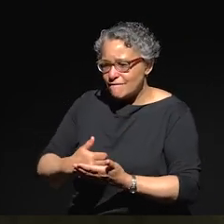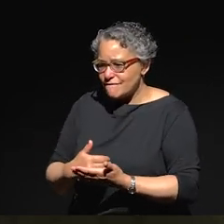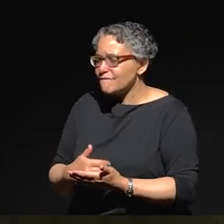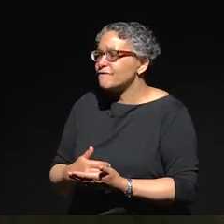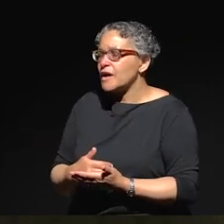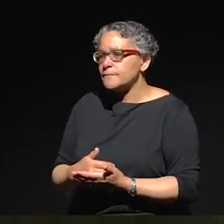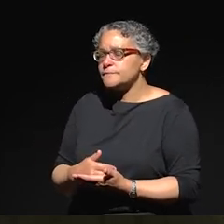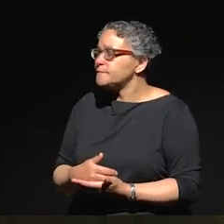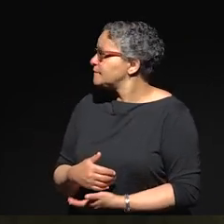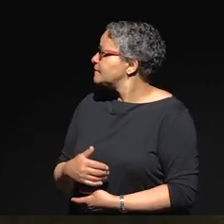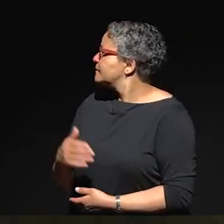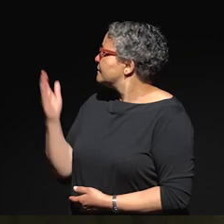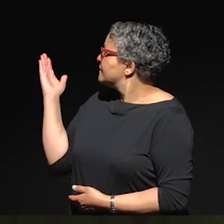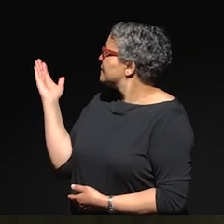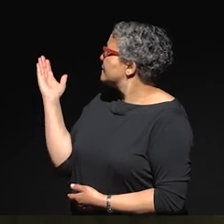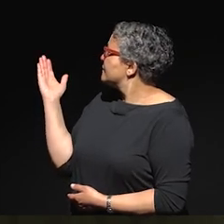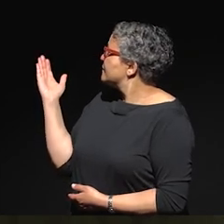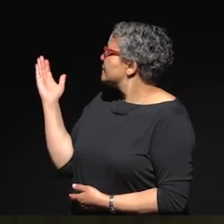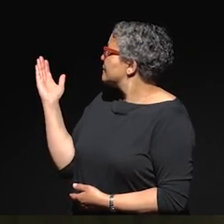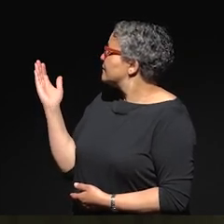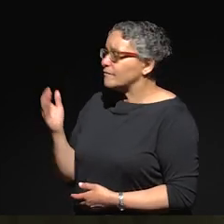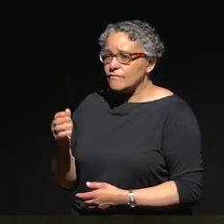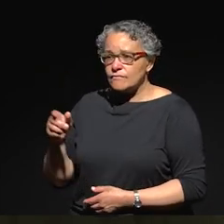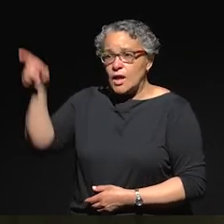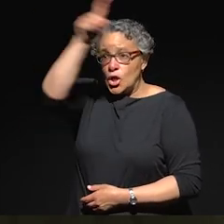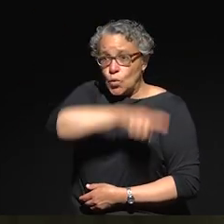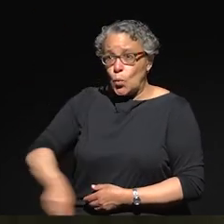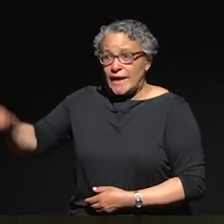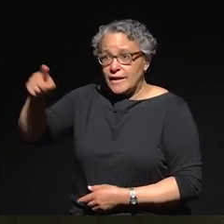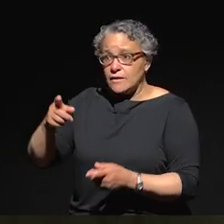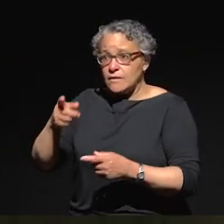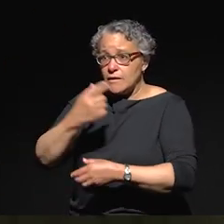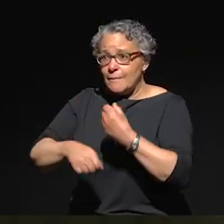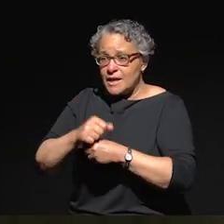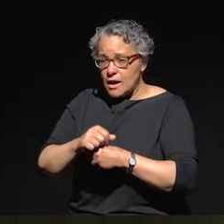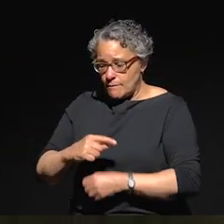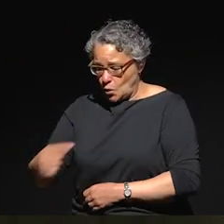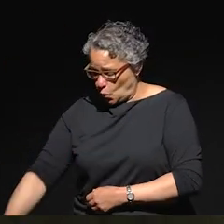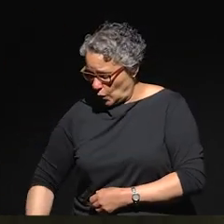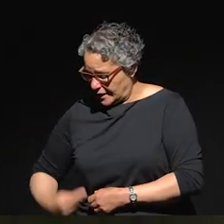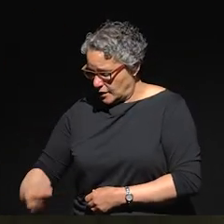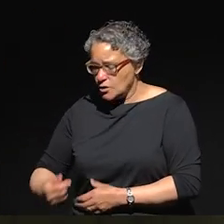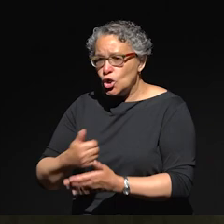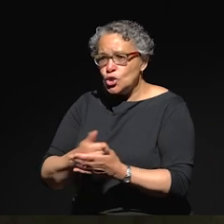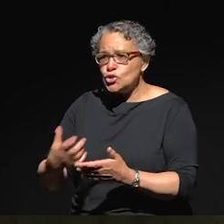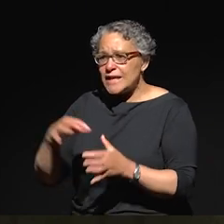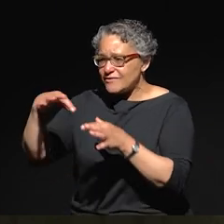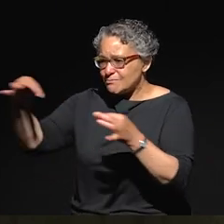here he reduces the wheel to, like, usually it's depicted with spikes, here it's just these